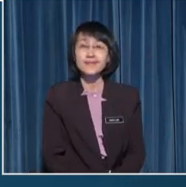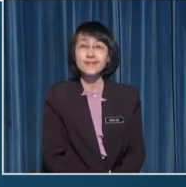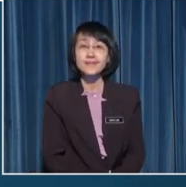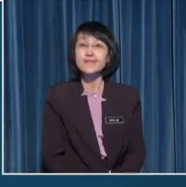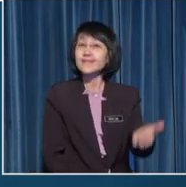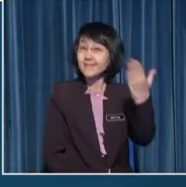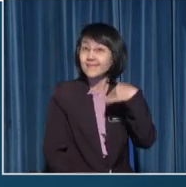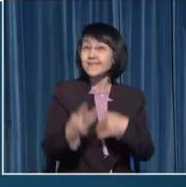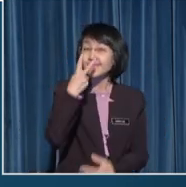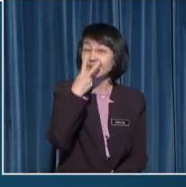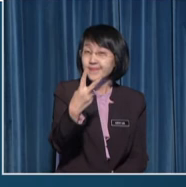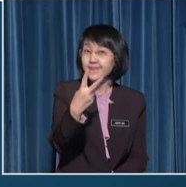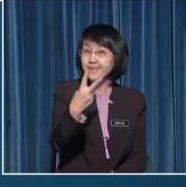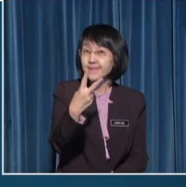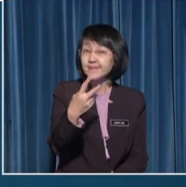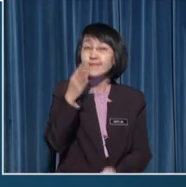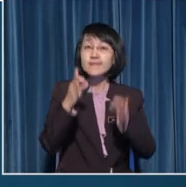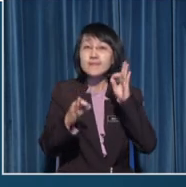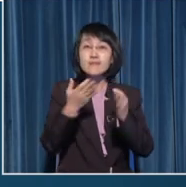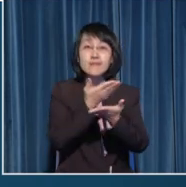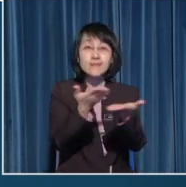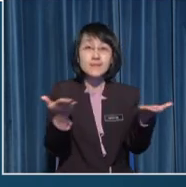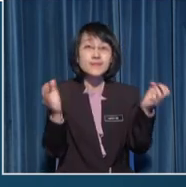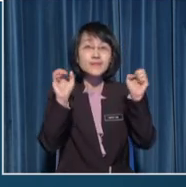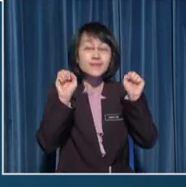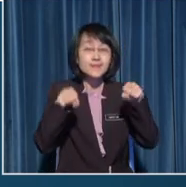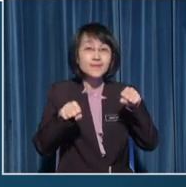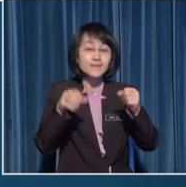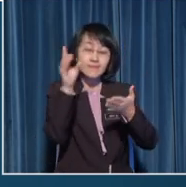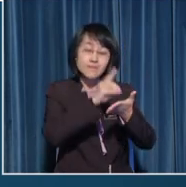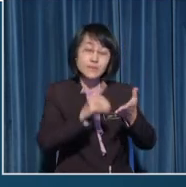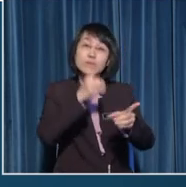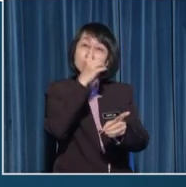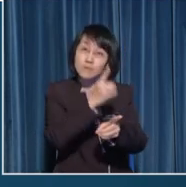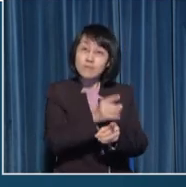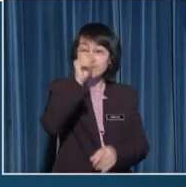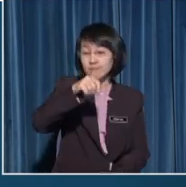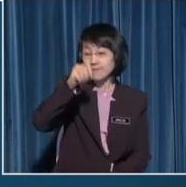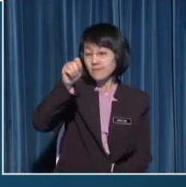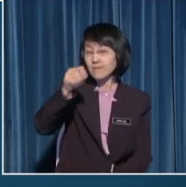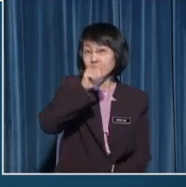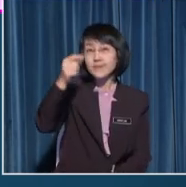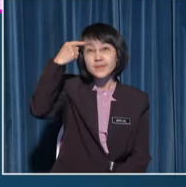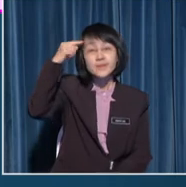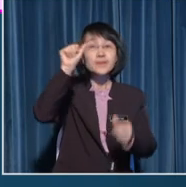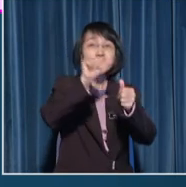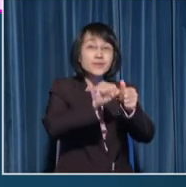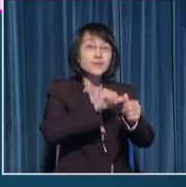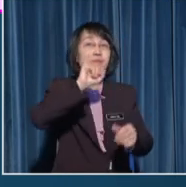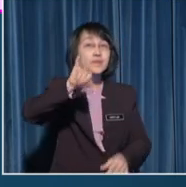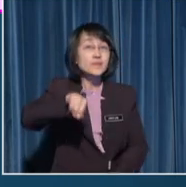Let's see if you can draw the correct tally for each juice.